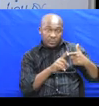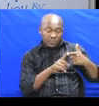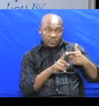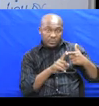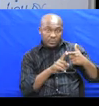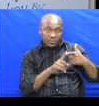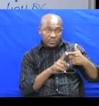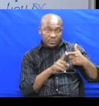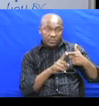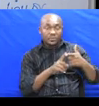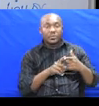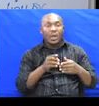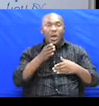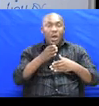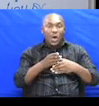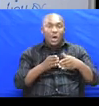the construction